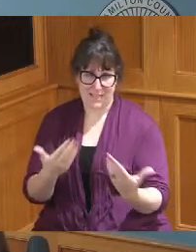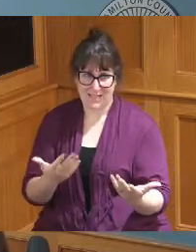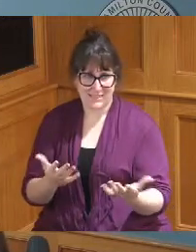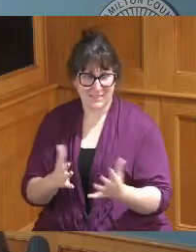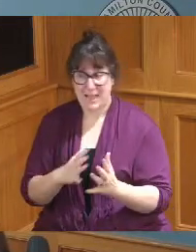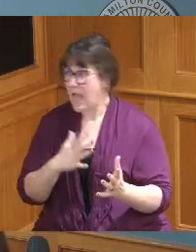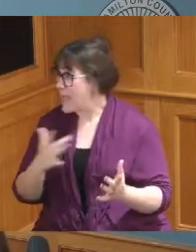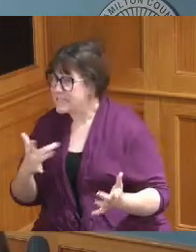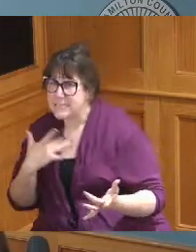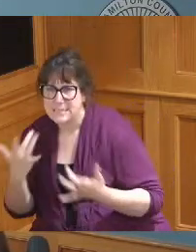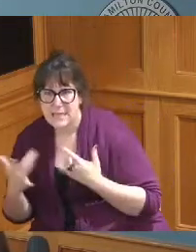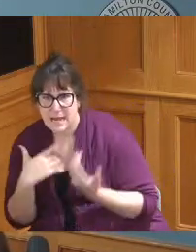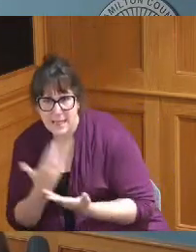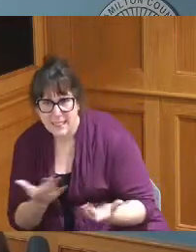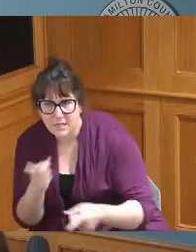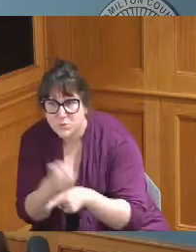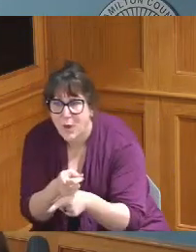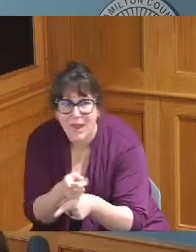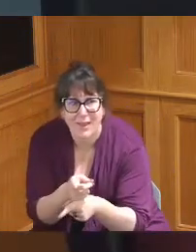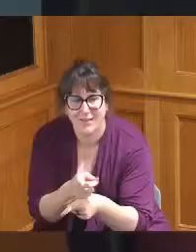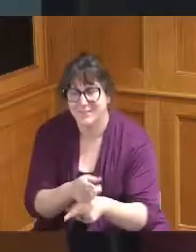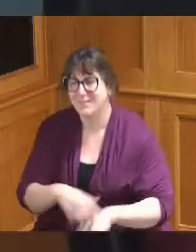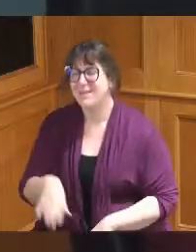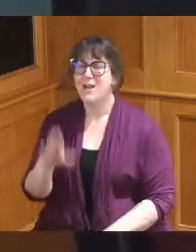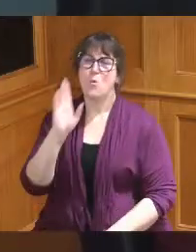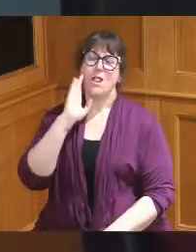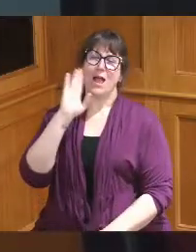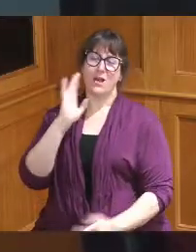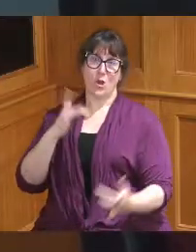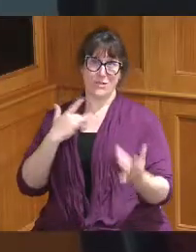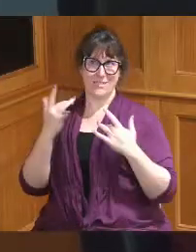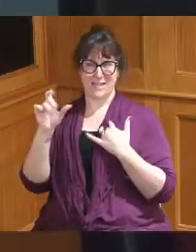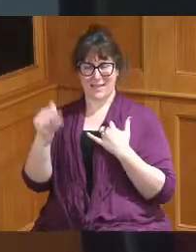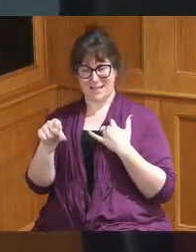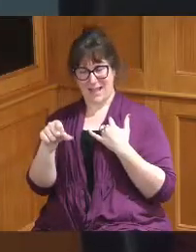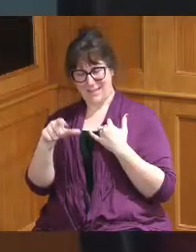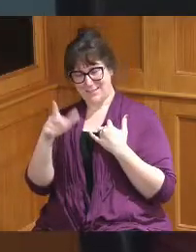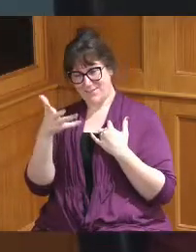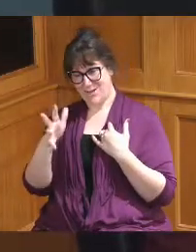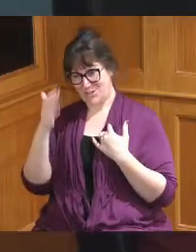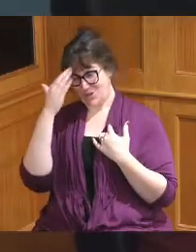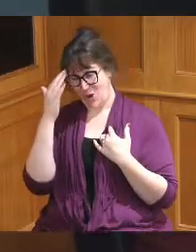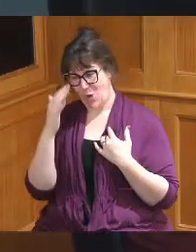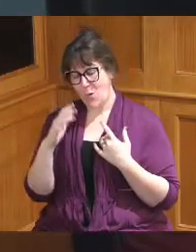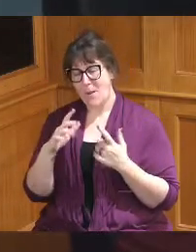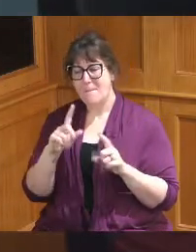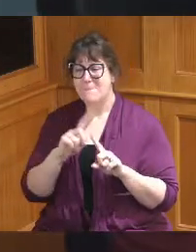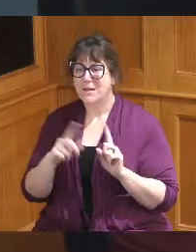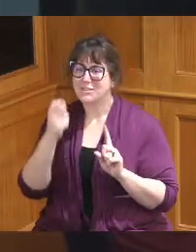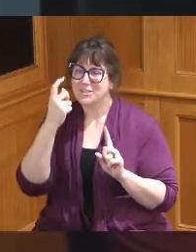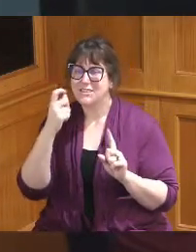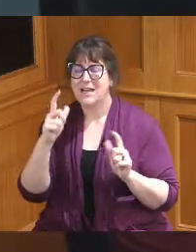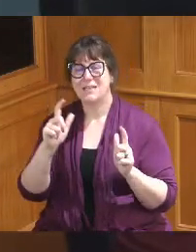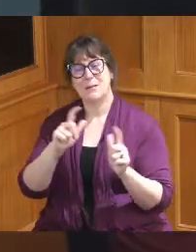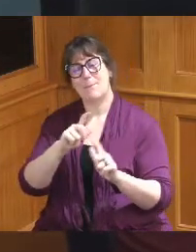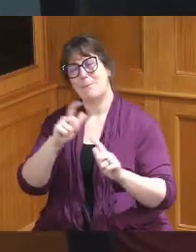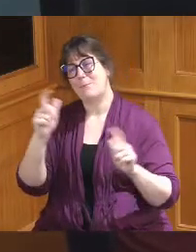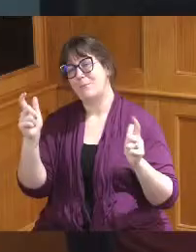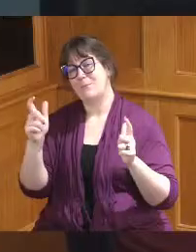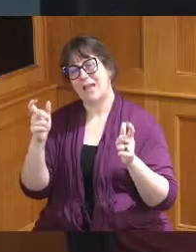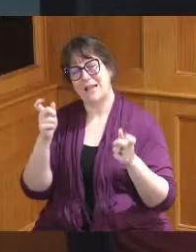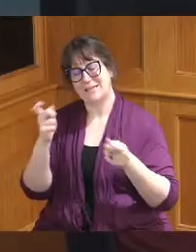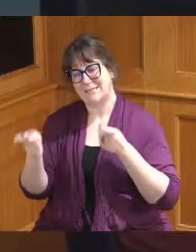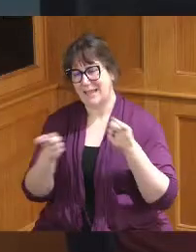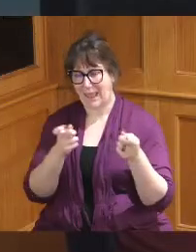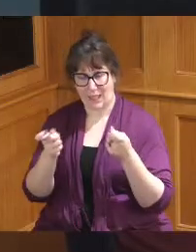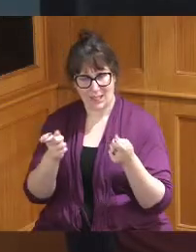stuff. It's a big. Well, it's exciting. I know it's gotta say, exciting it is exciting. So Yeah. it's such a big deal. It is a big that we deal. need to take